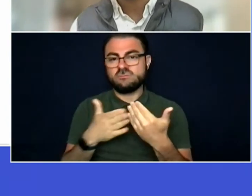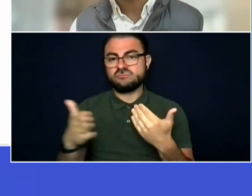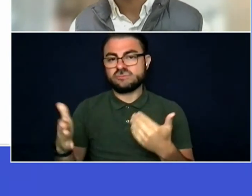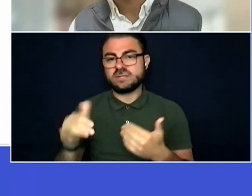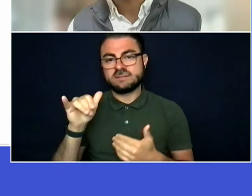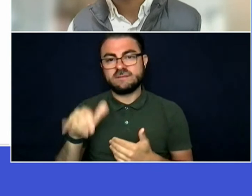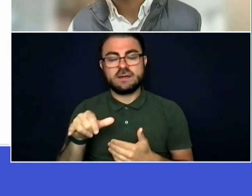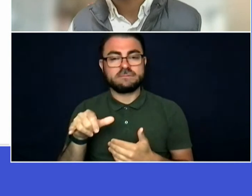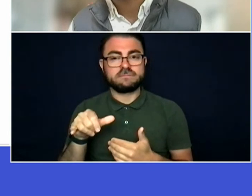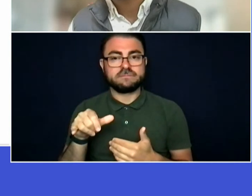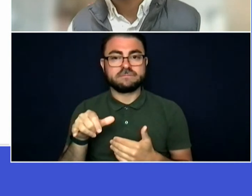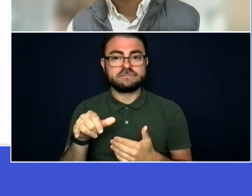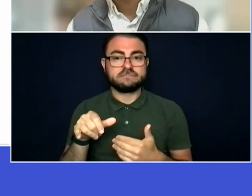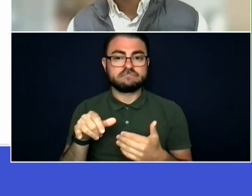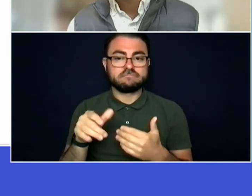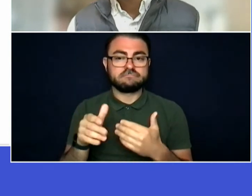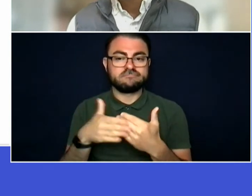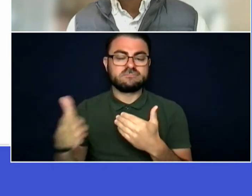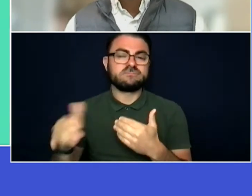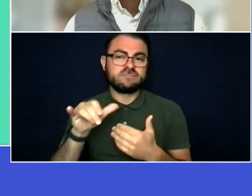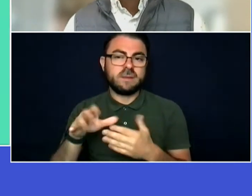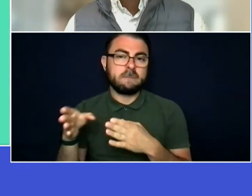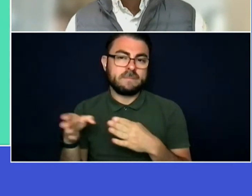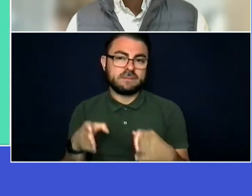relevant sections that follow.